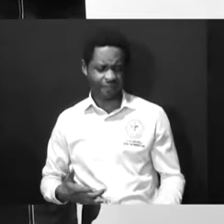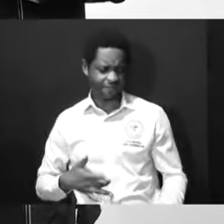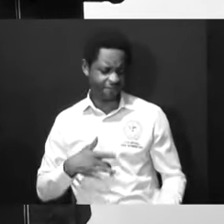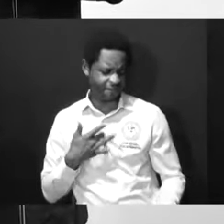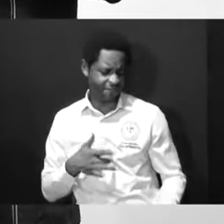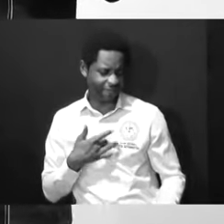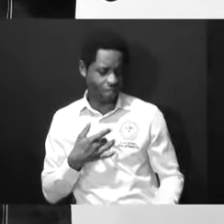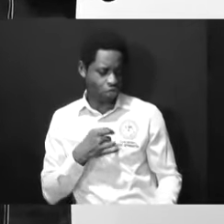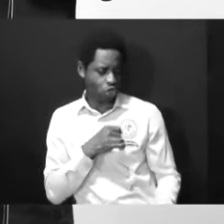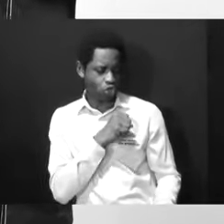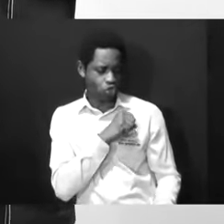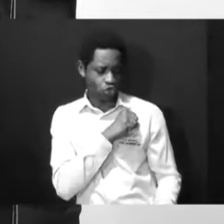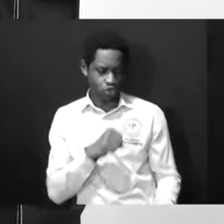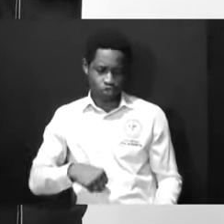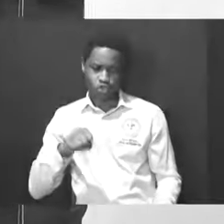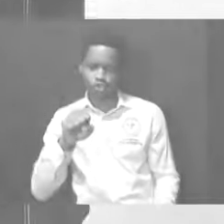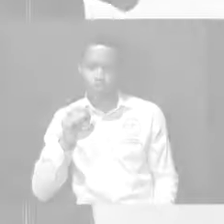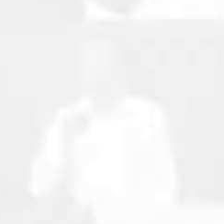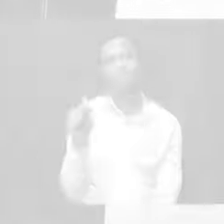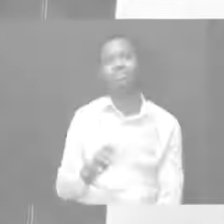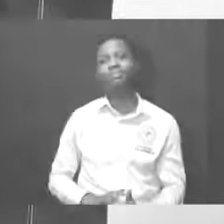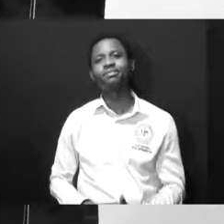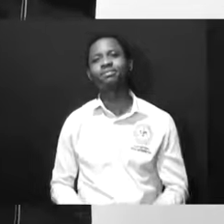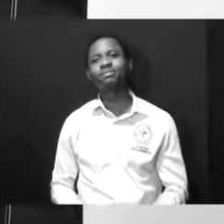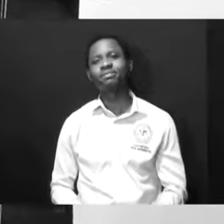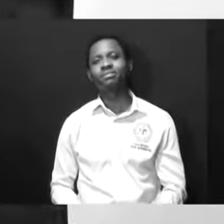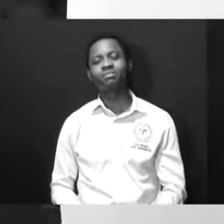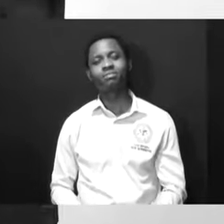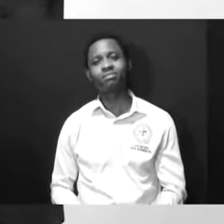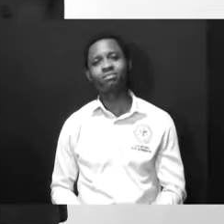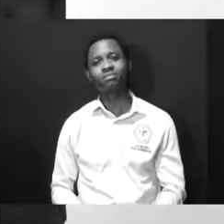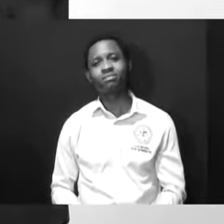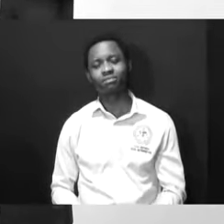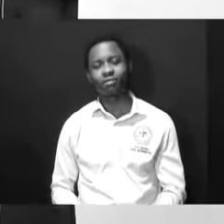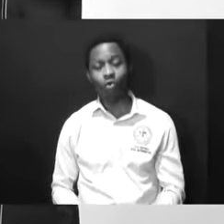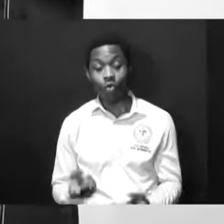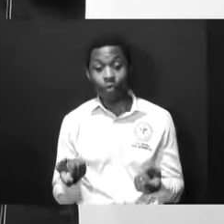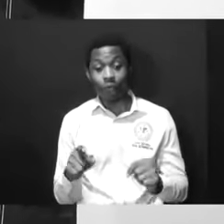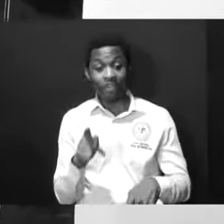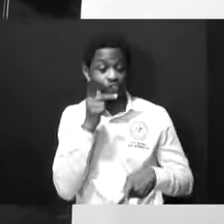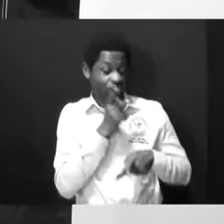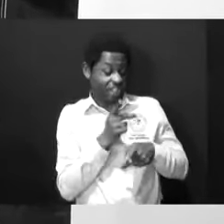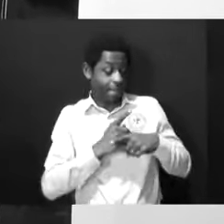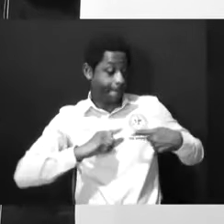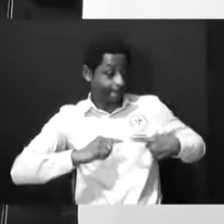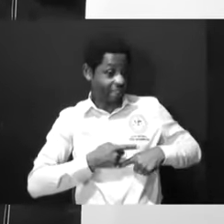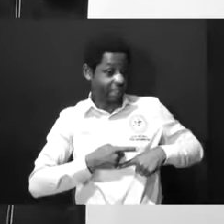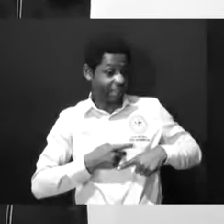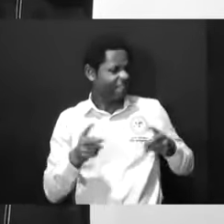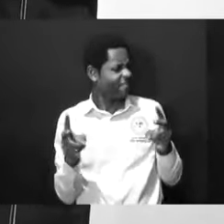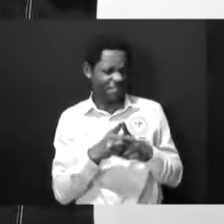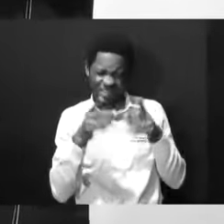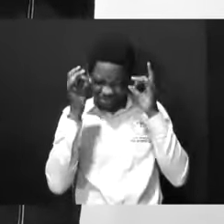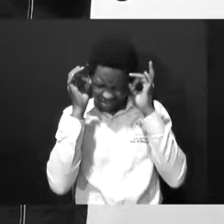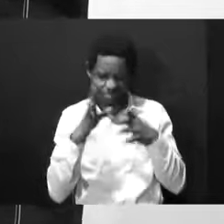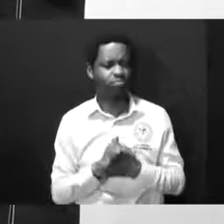na edien ene aka no bio say ahinie no. Nursing grudges are dangerous. So when you be me na support and I